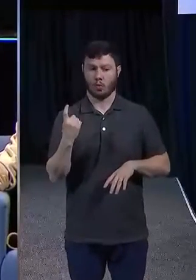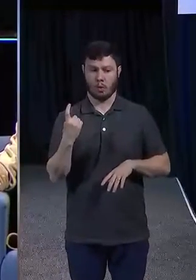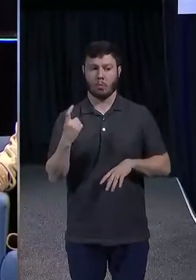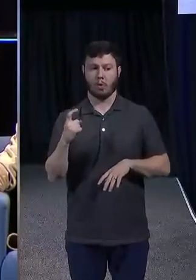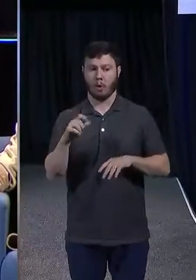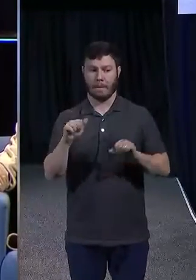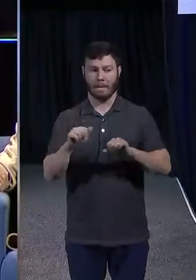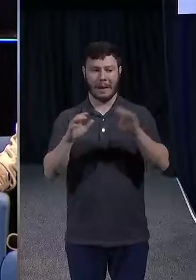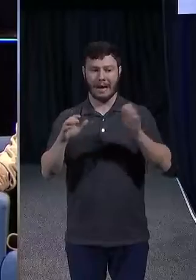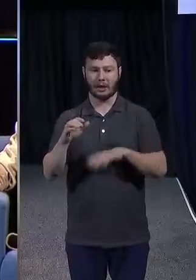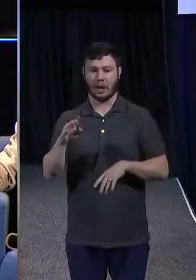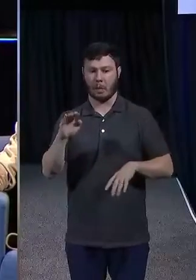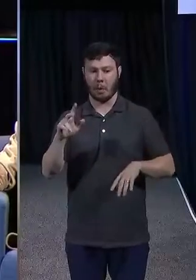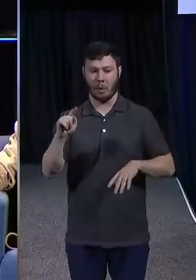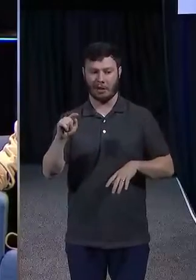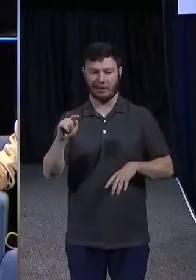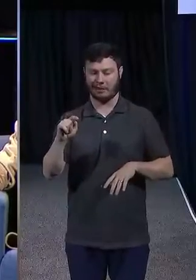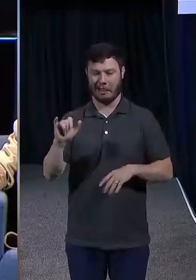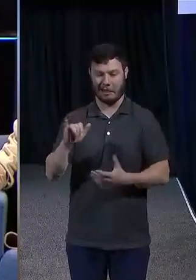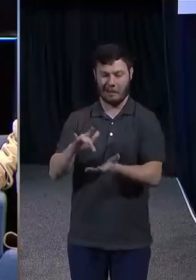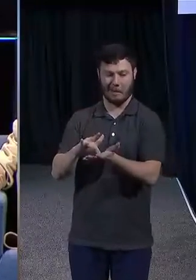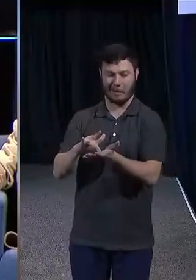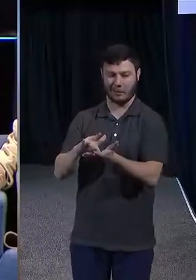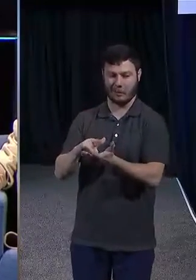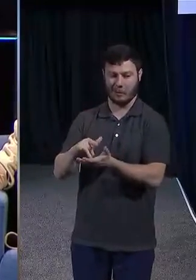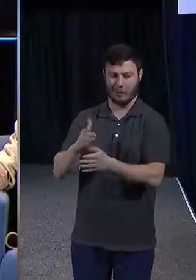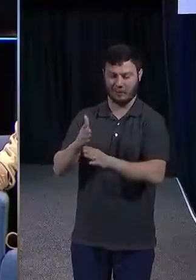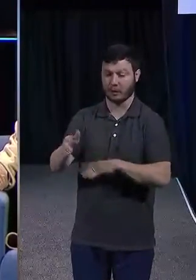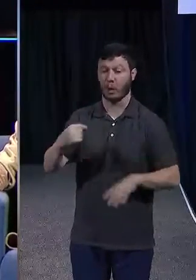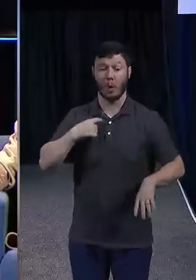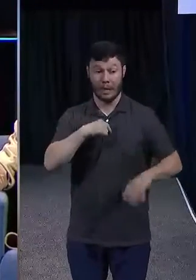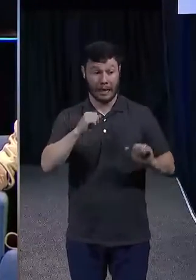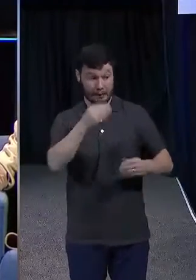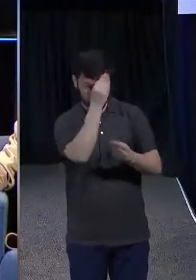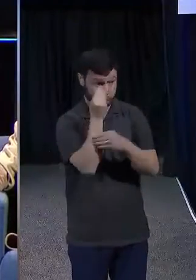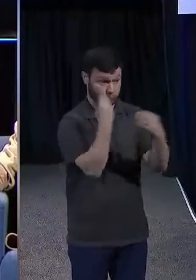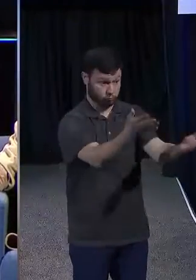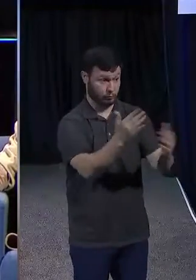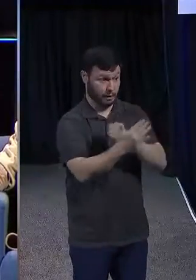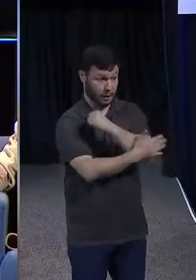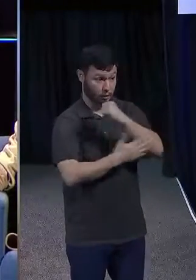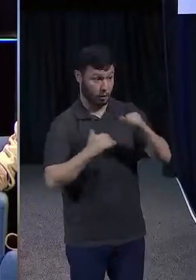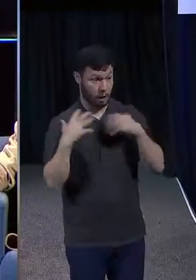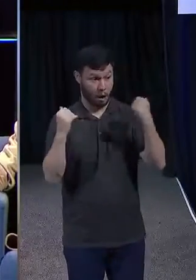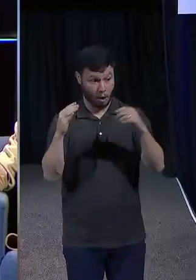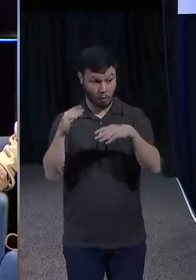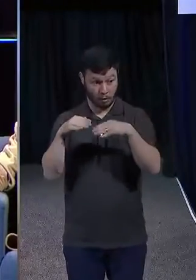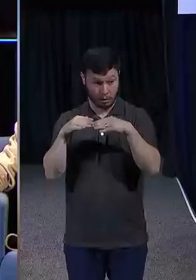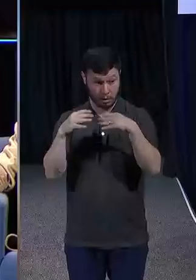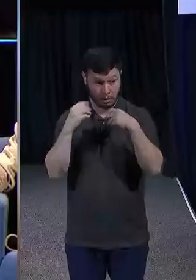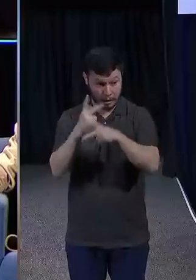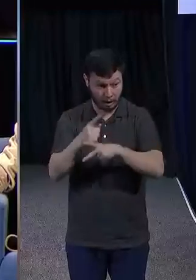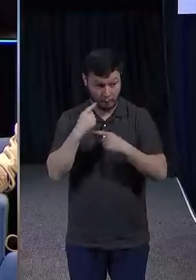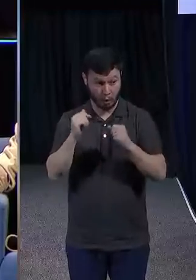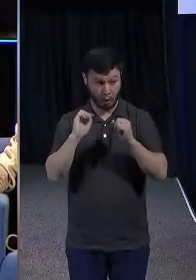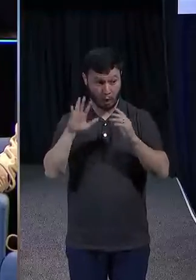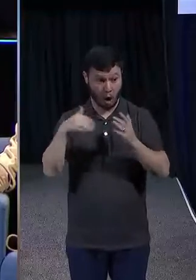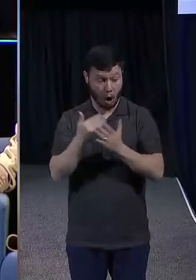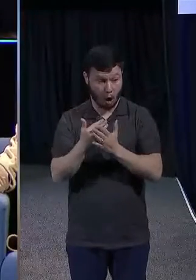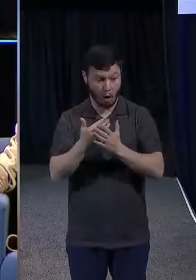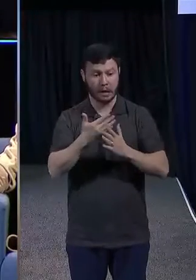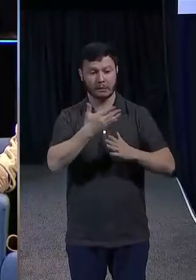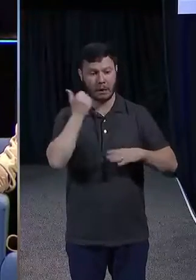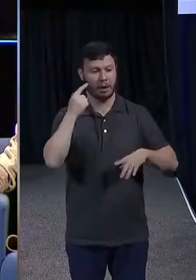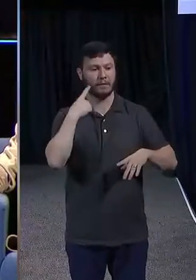you will, in the medical profession. And that is, we can say to the country that healthcare for all is better when healthcare is